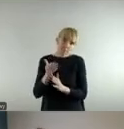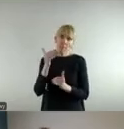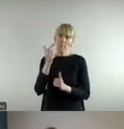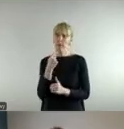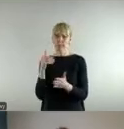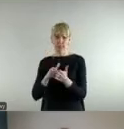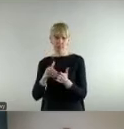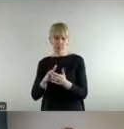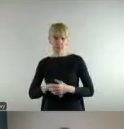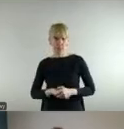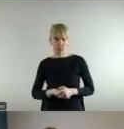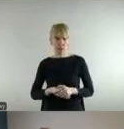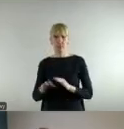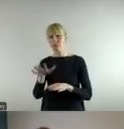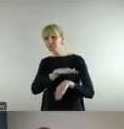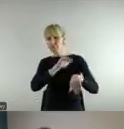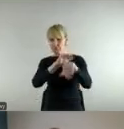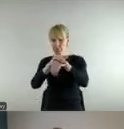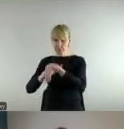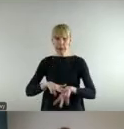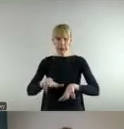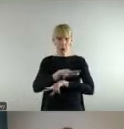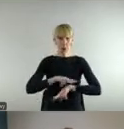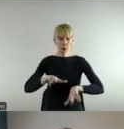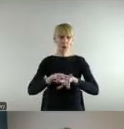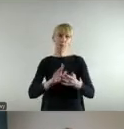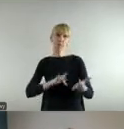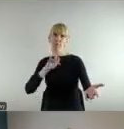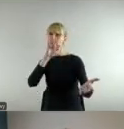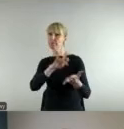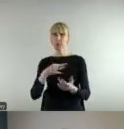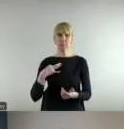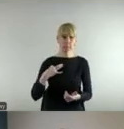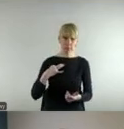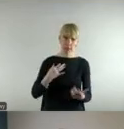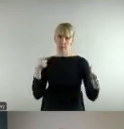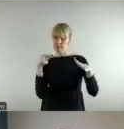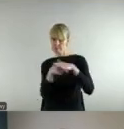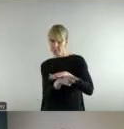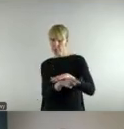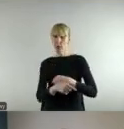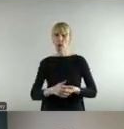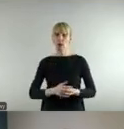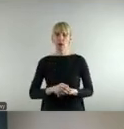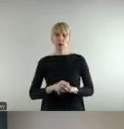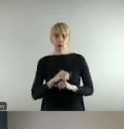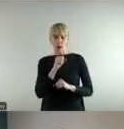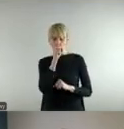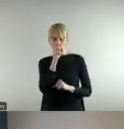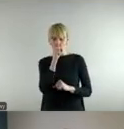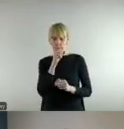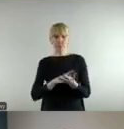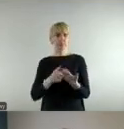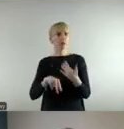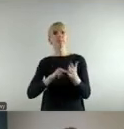family where private evacuation was possible. And they also had a plan to bring medicines and other important things with them when they had